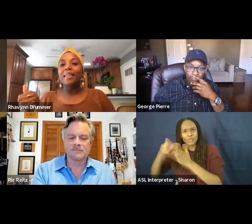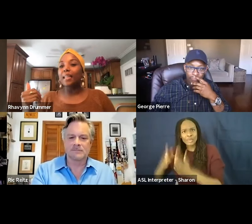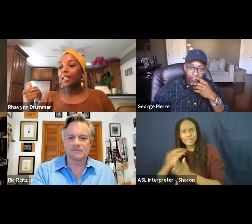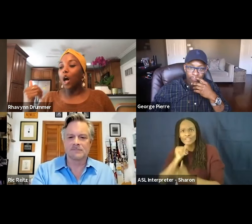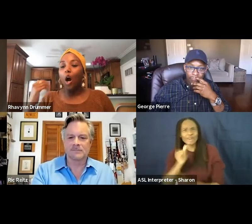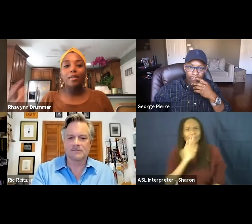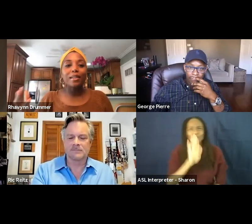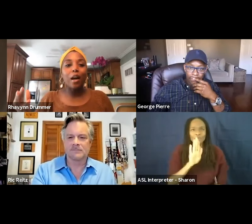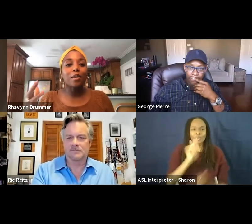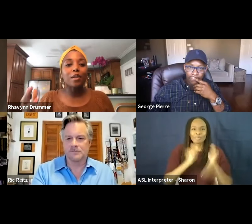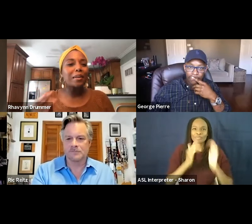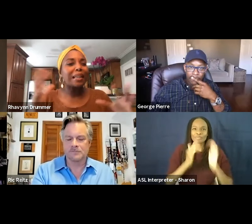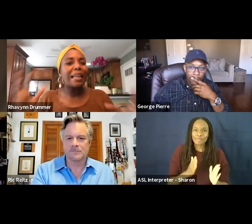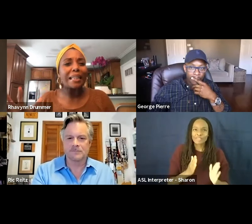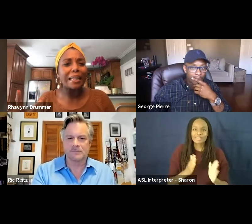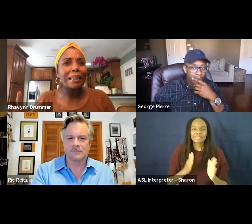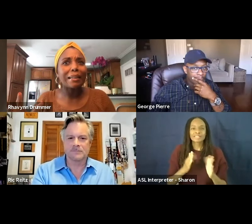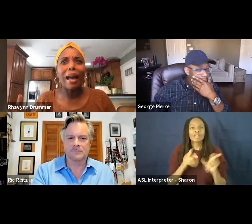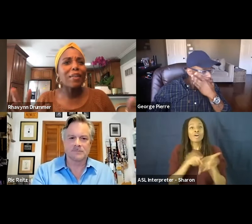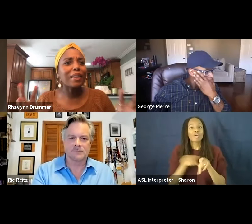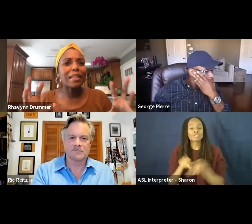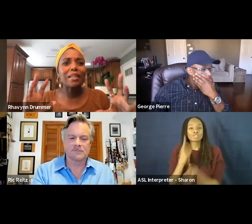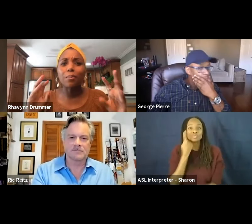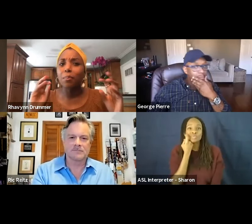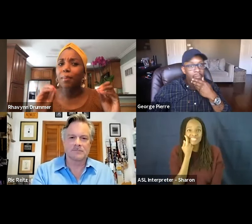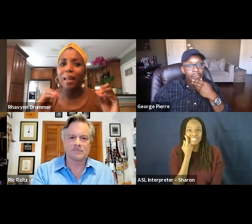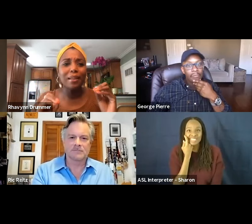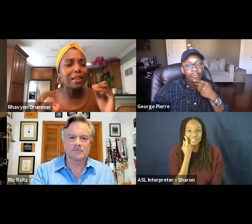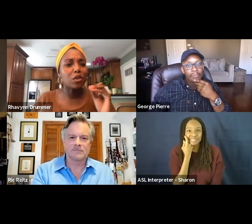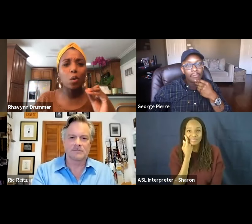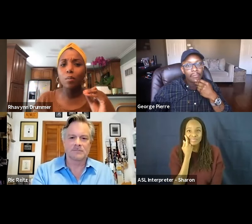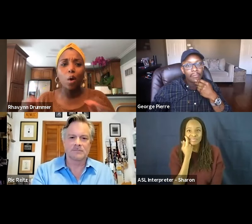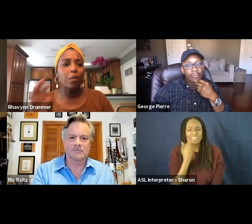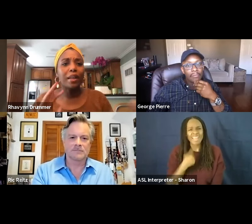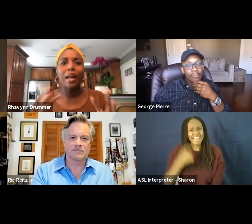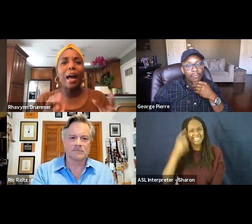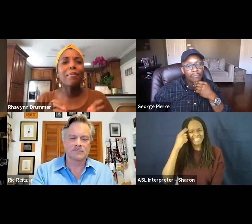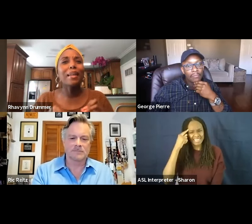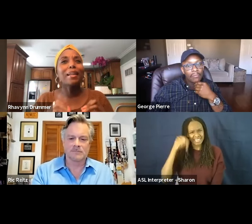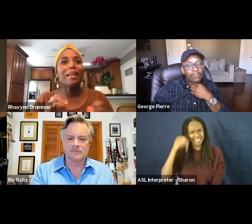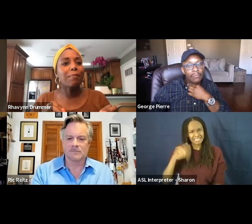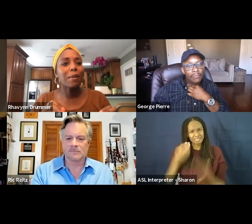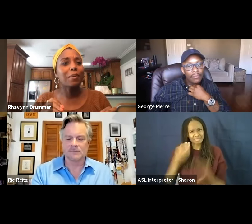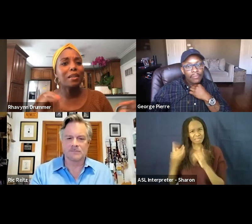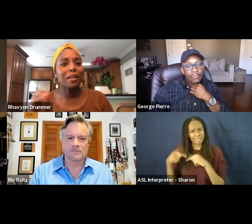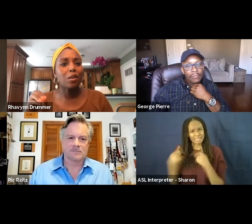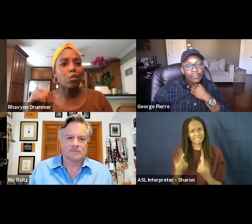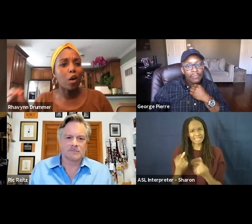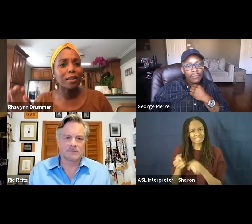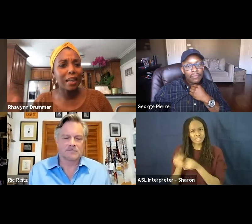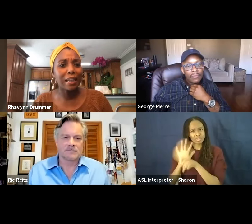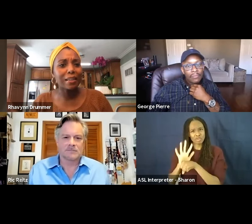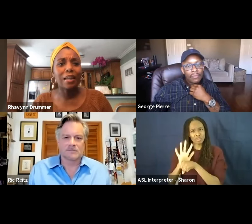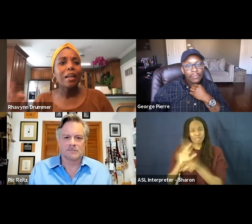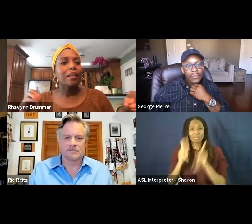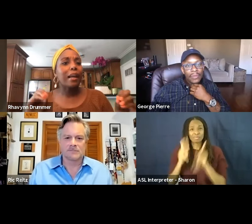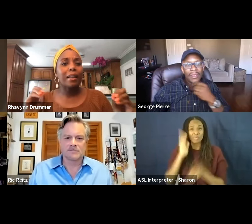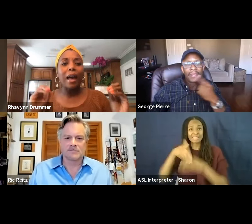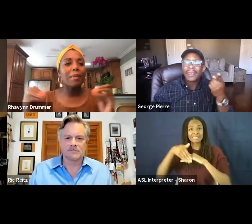And then also lately, I feel like this is maybe since COVID, I've been getting a lot of people sending me the wrong